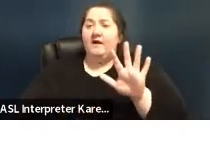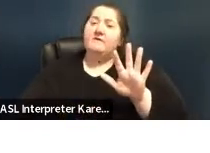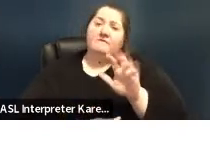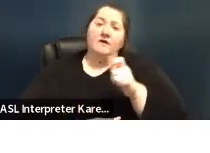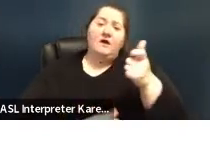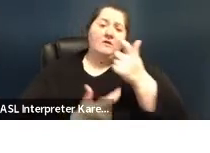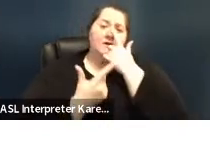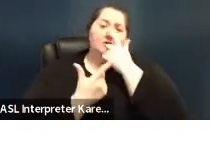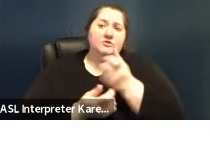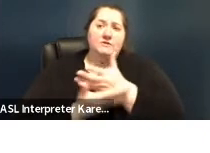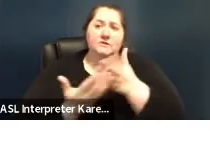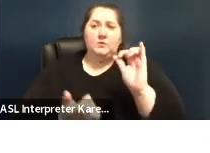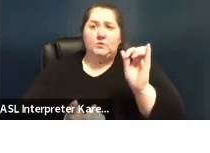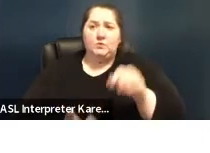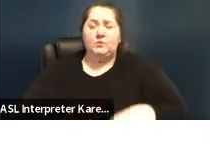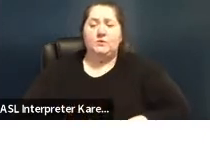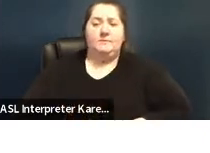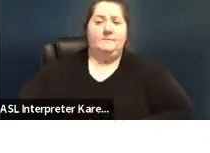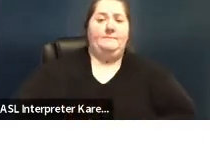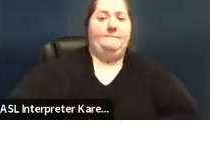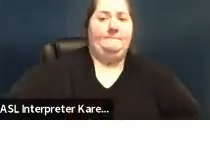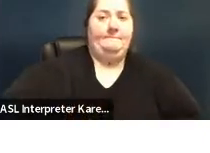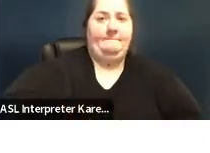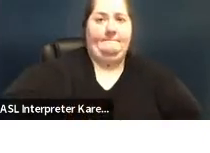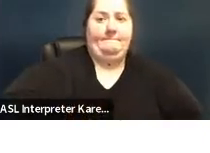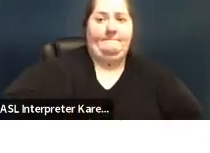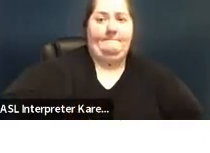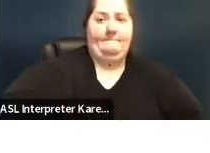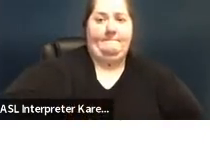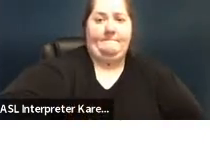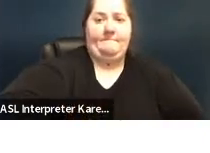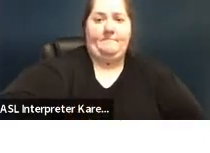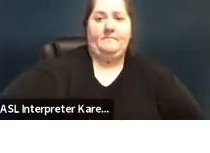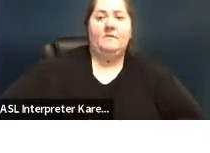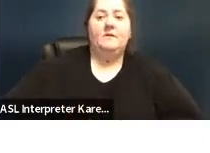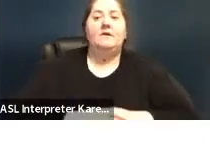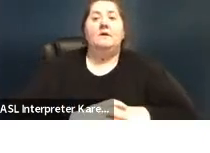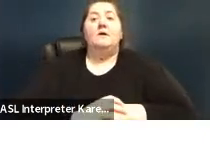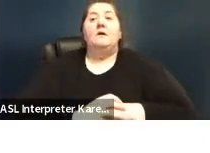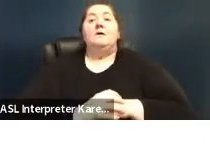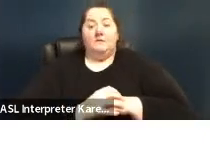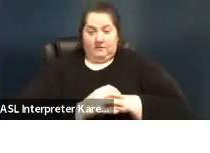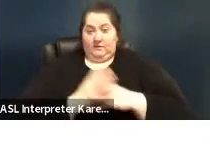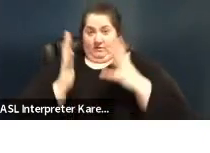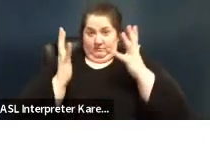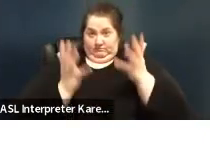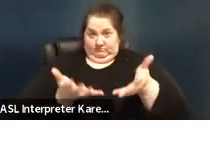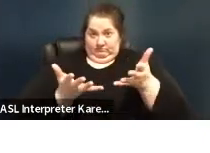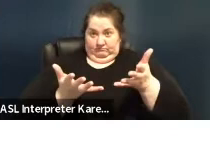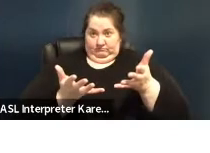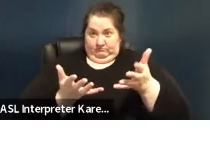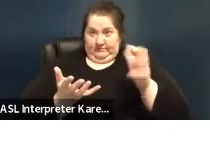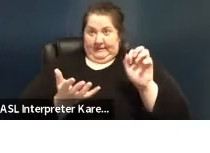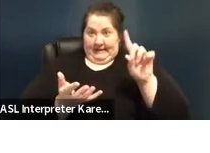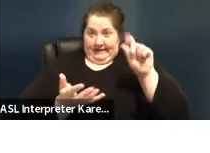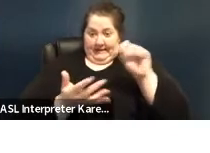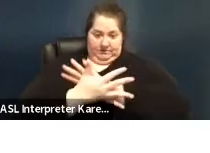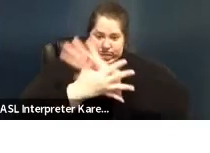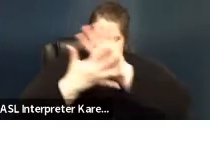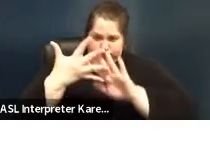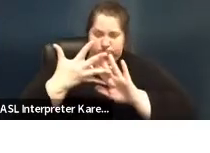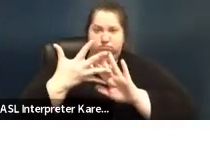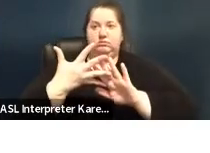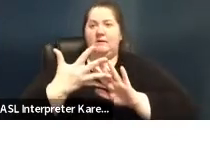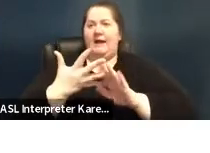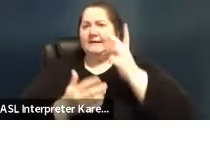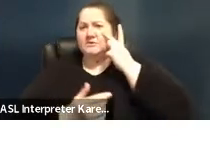things that are in Title V. So that's what the ADA covers.